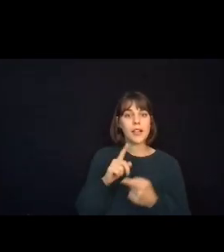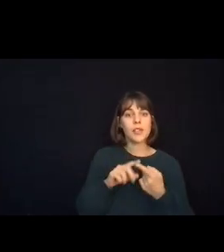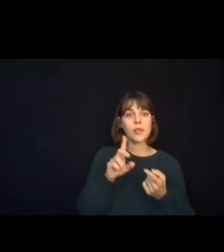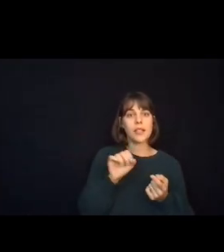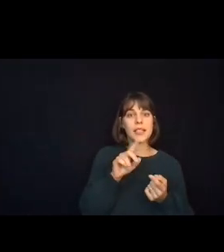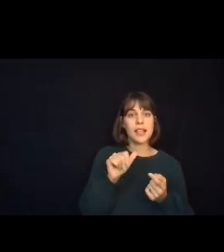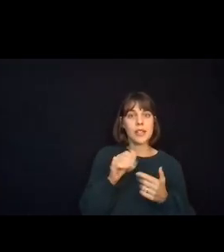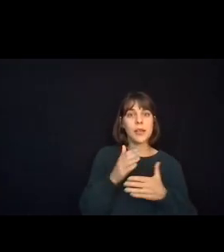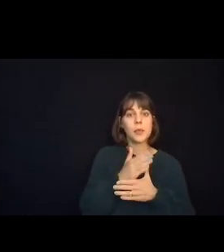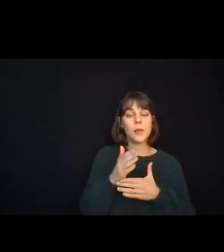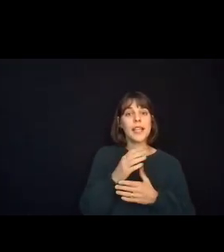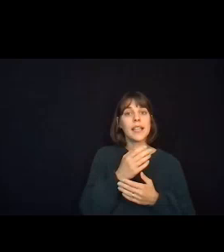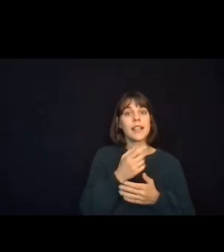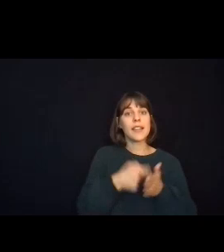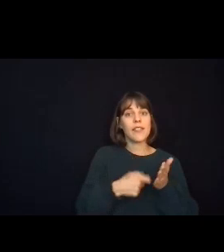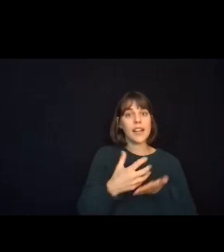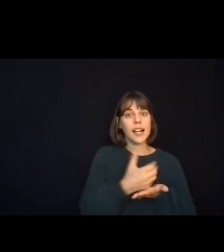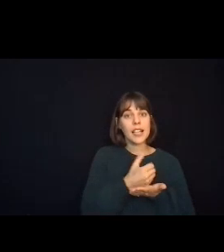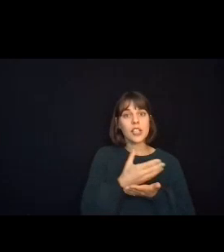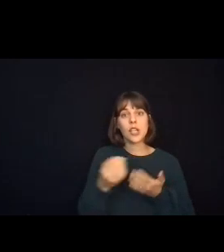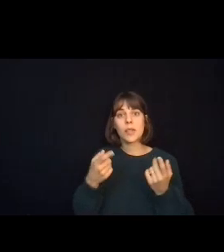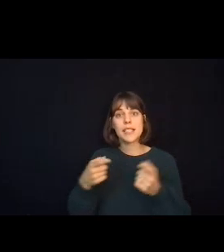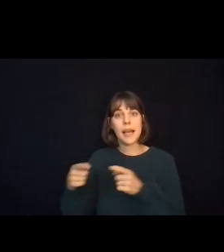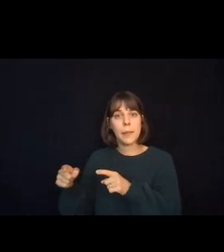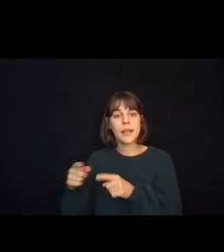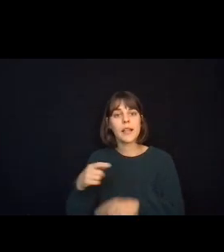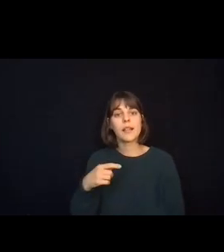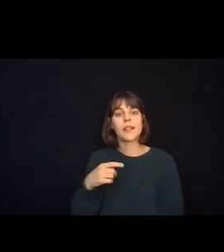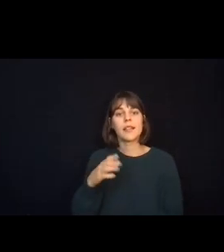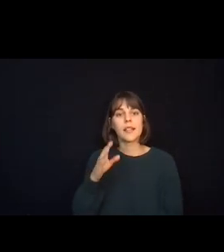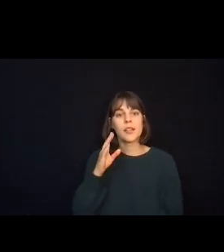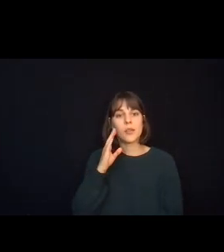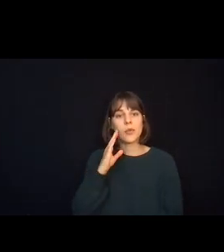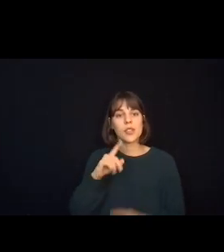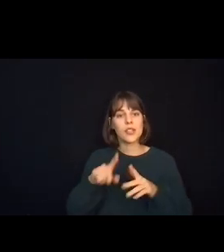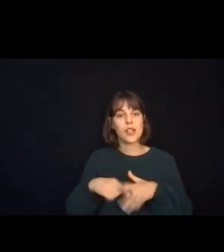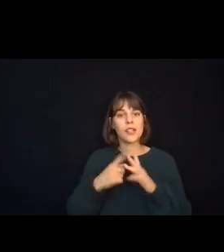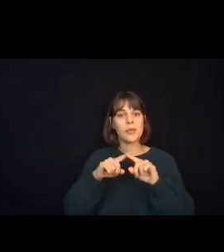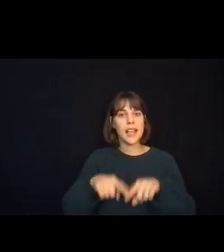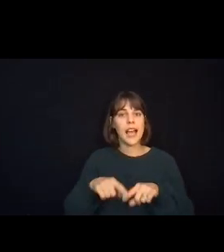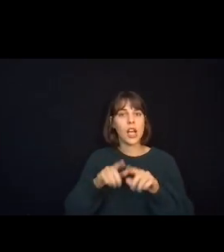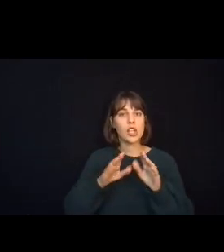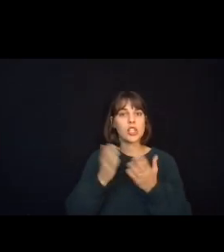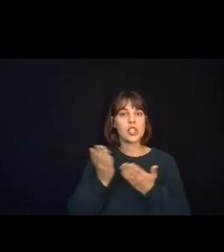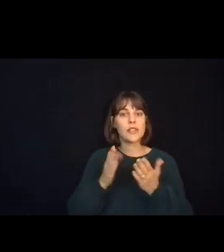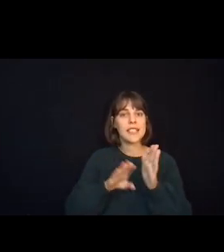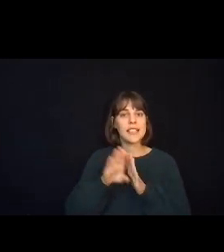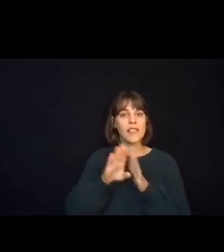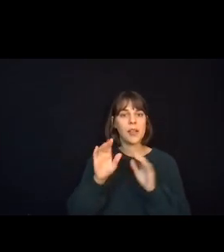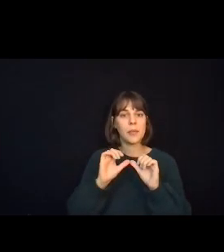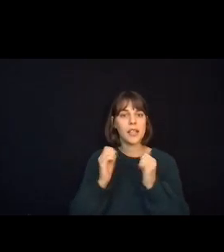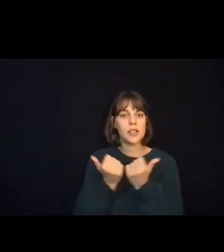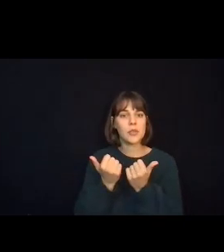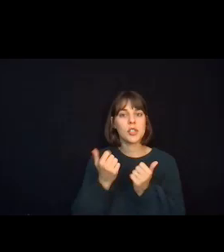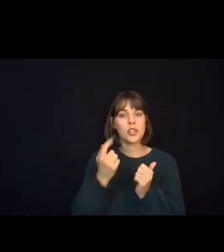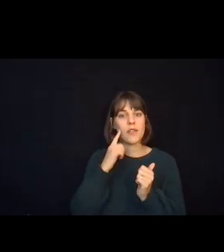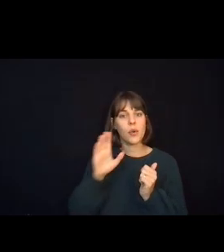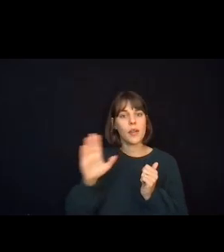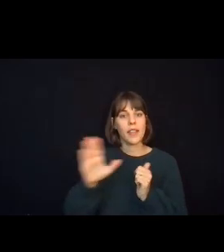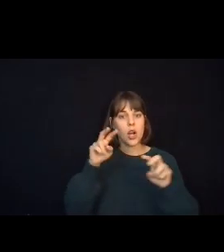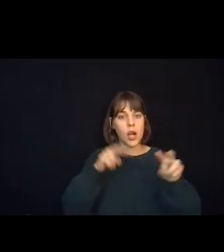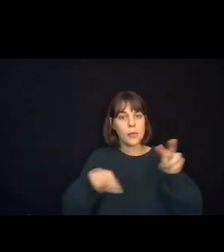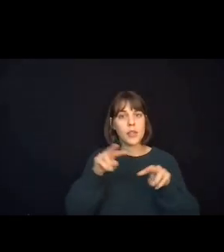collection and what's going on. This also starts relying back on our Service Development Associates for their observations. So on rail, it's much more